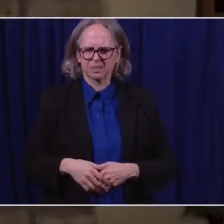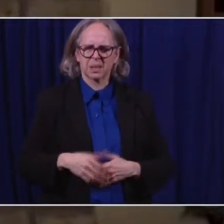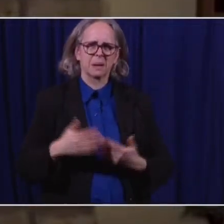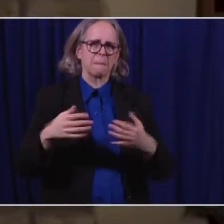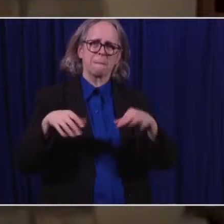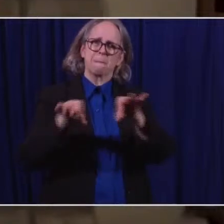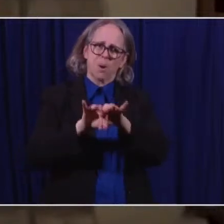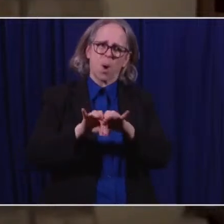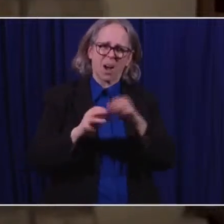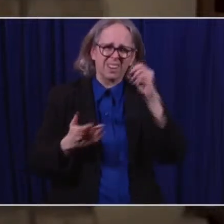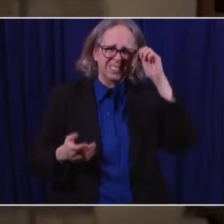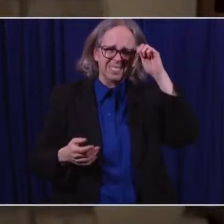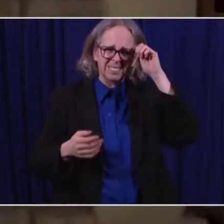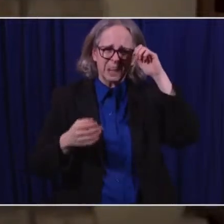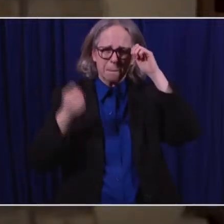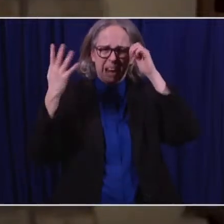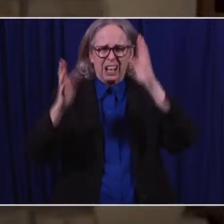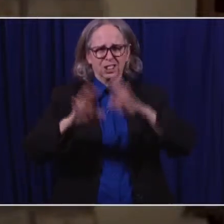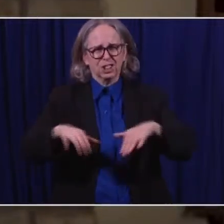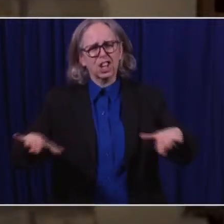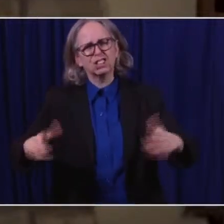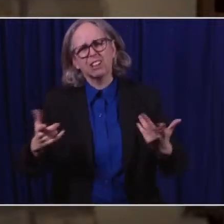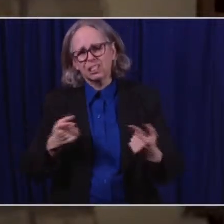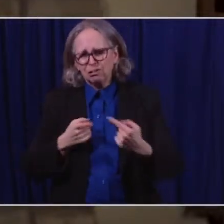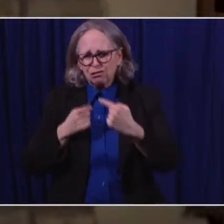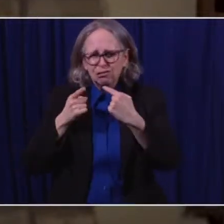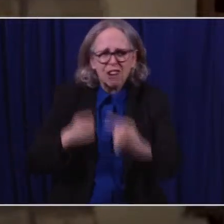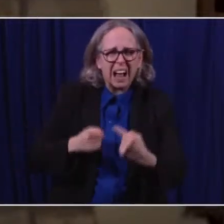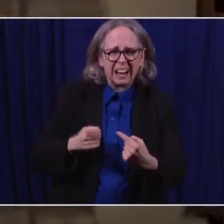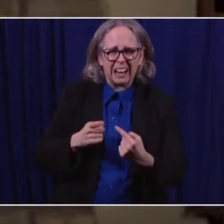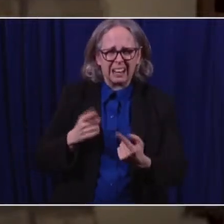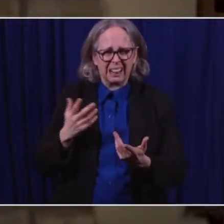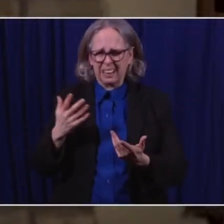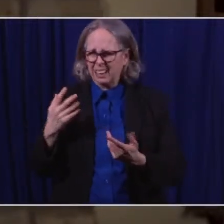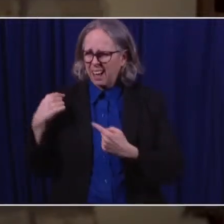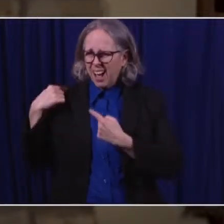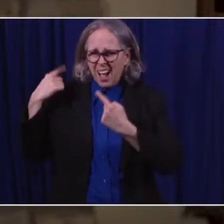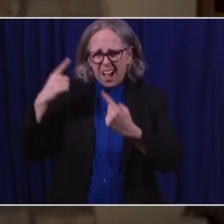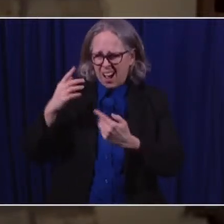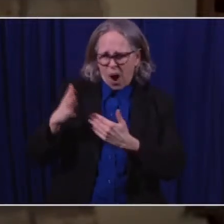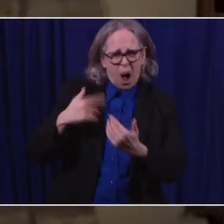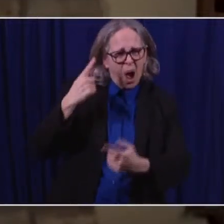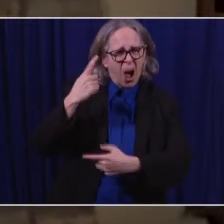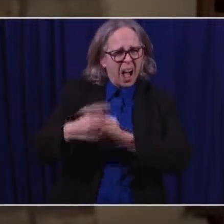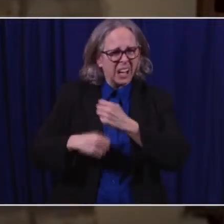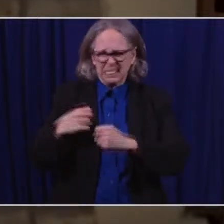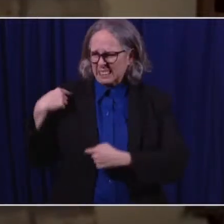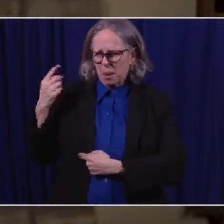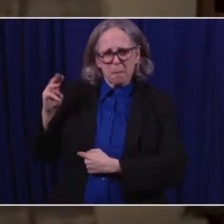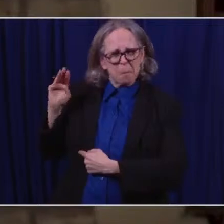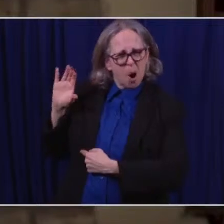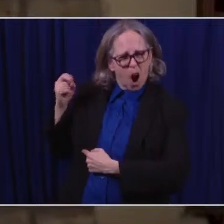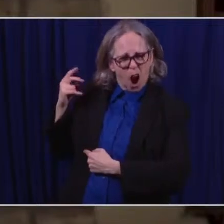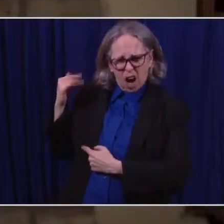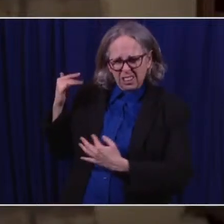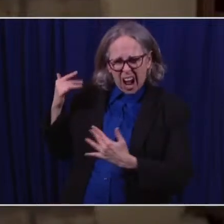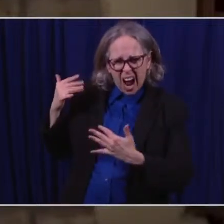We have some children in the state of Ohio who have been remote since March. So it's been basically a whole